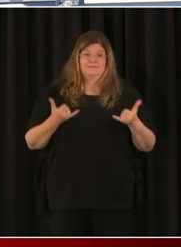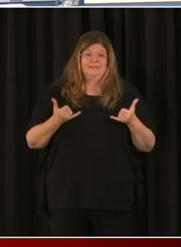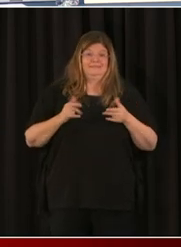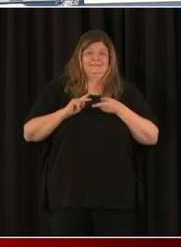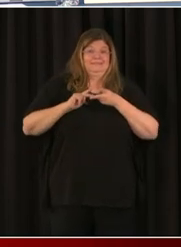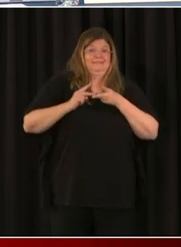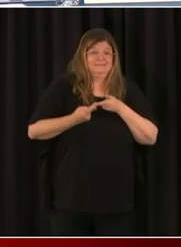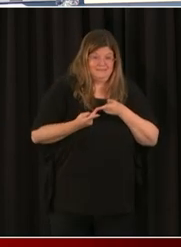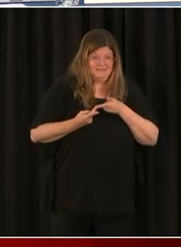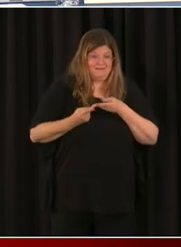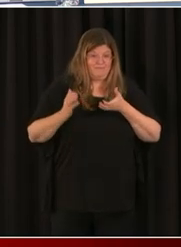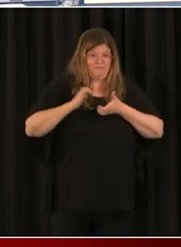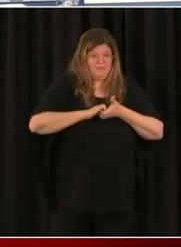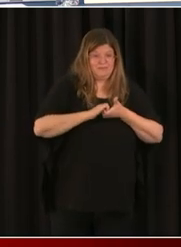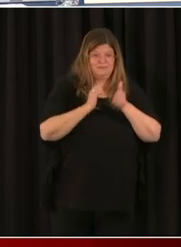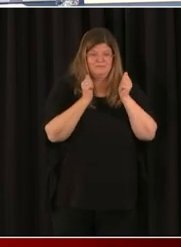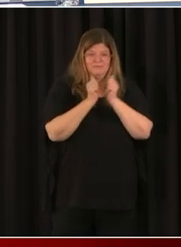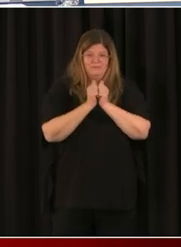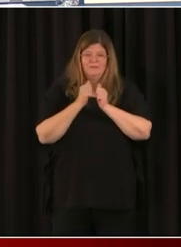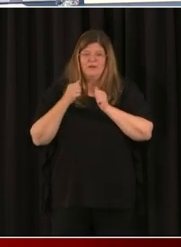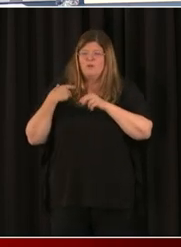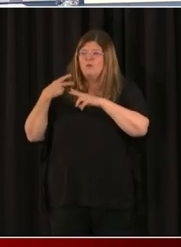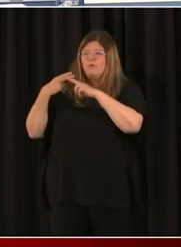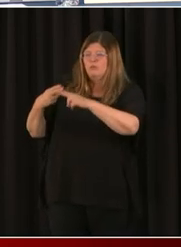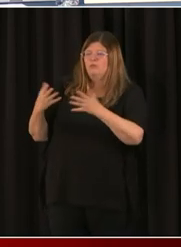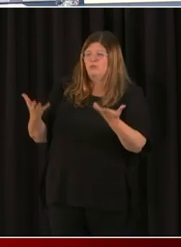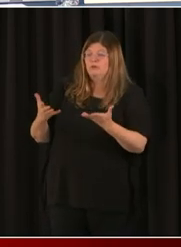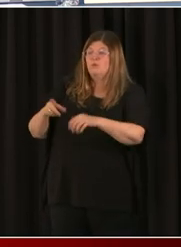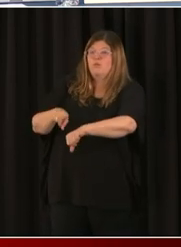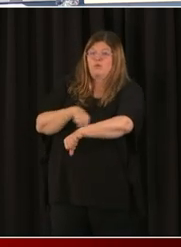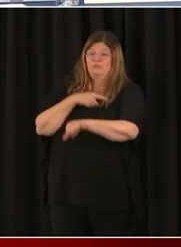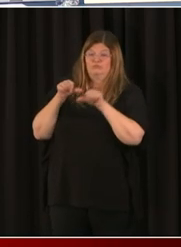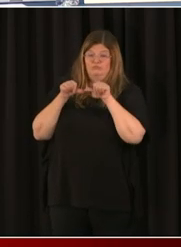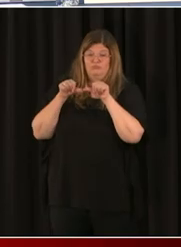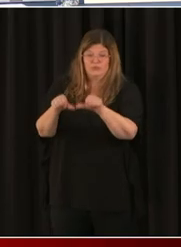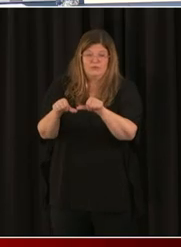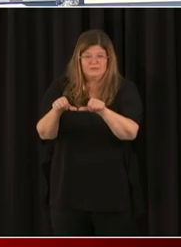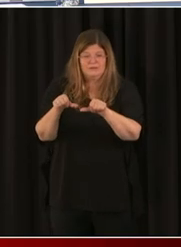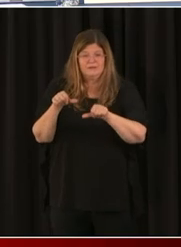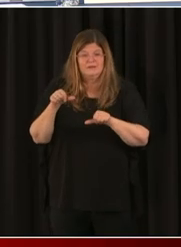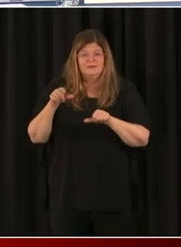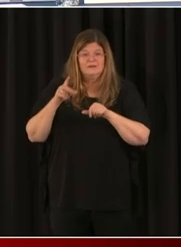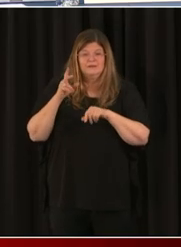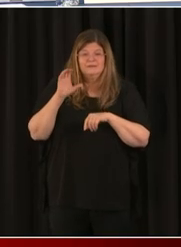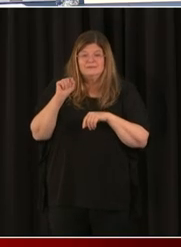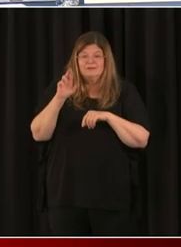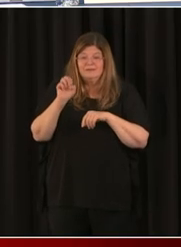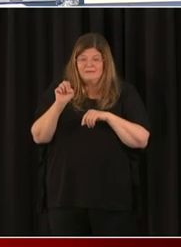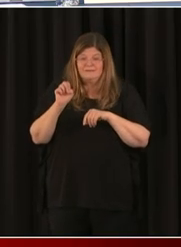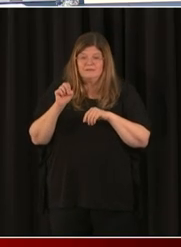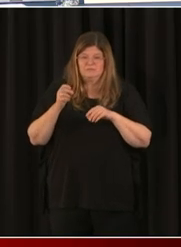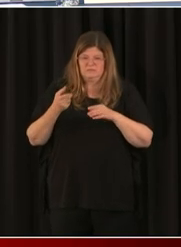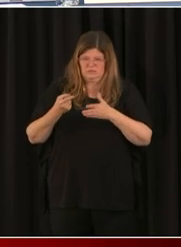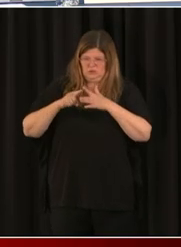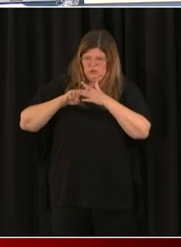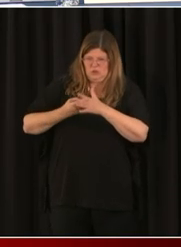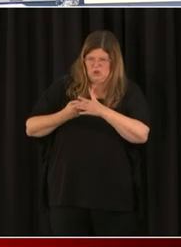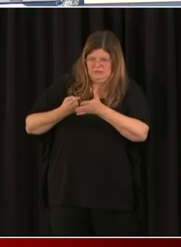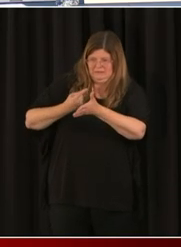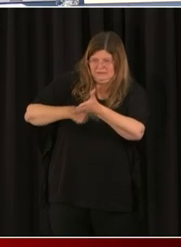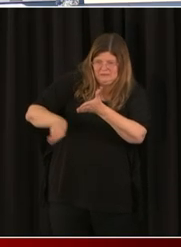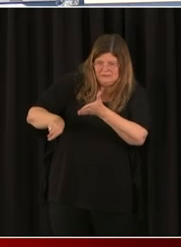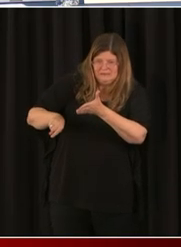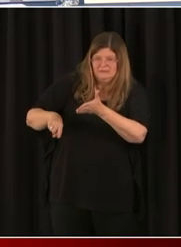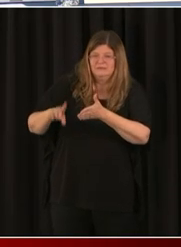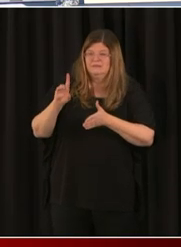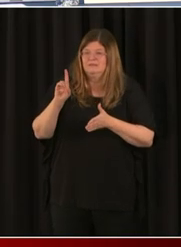a second partnership, what we call the long-term care partnership, that was activated the following week once we received